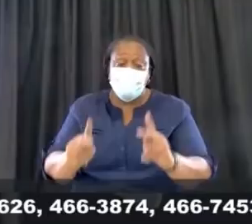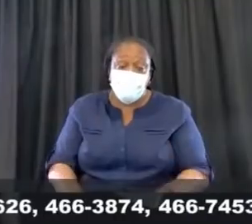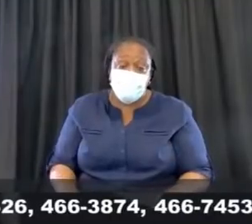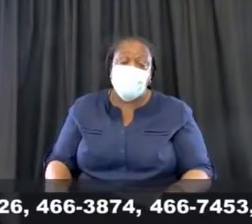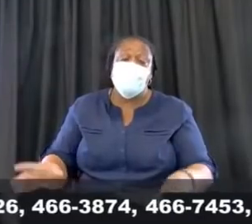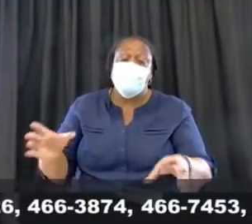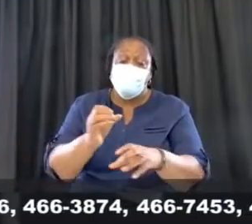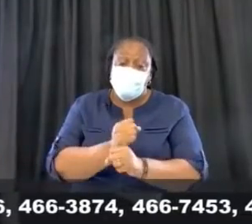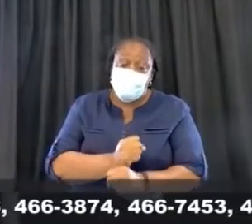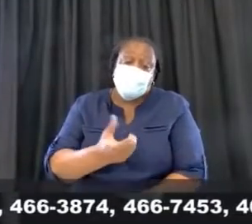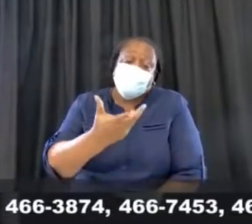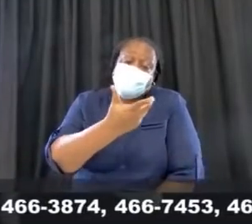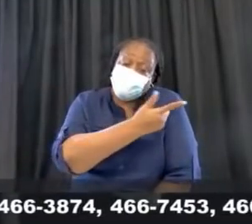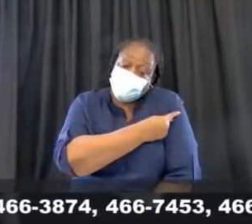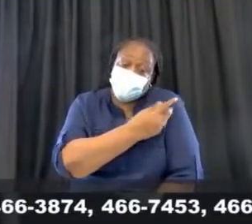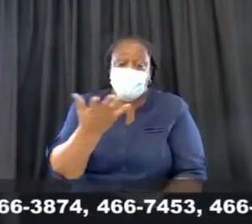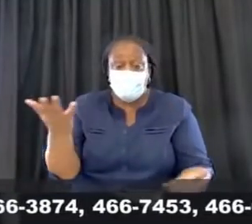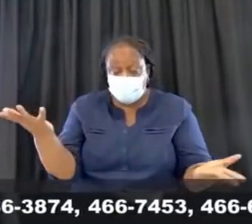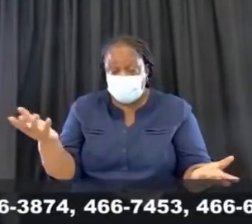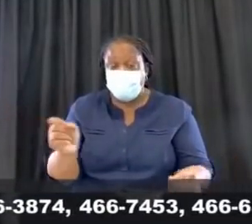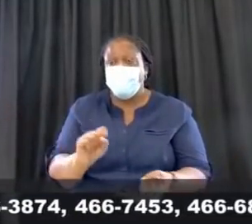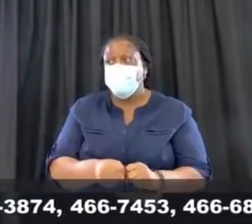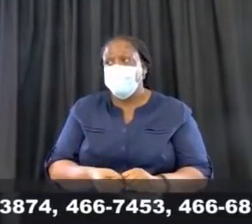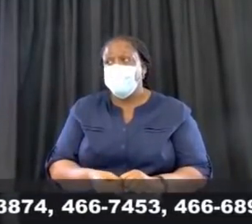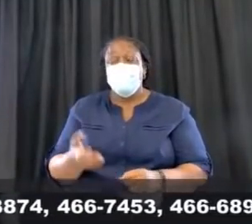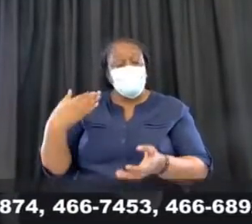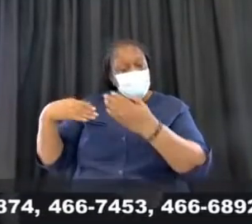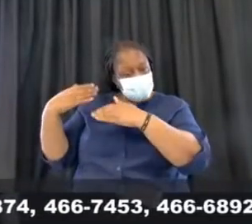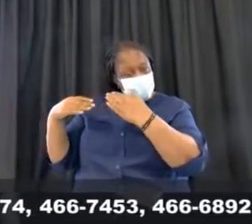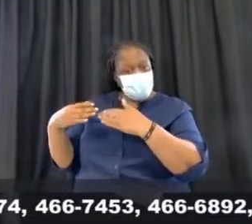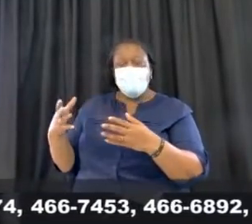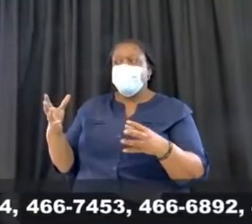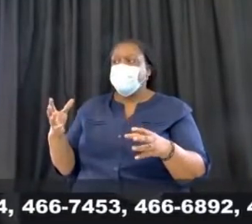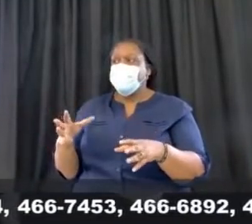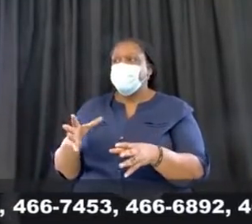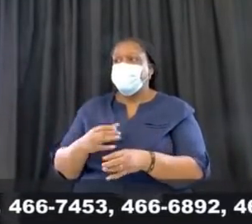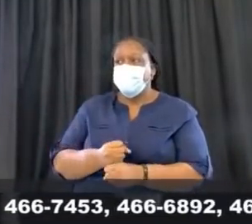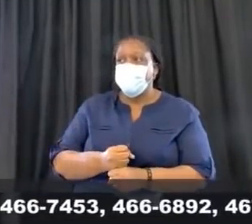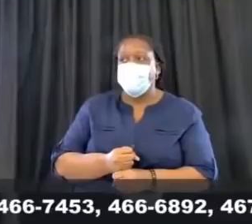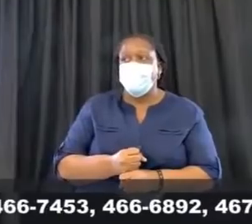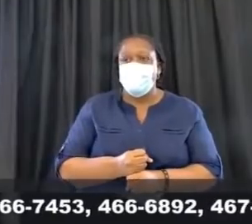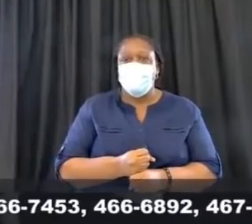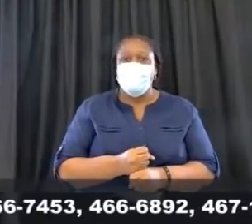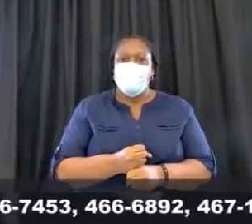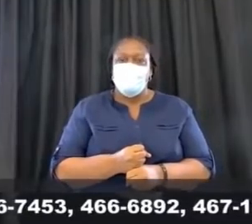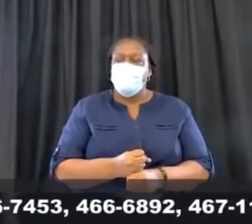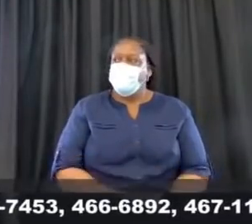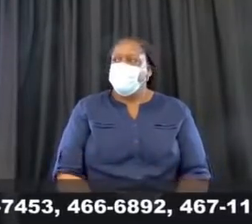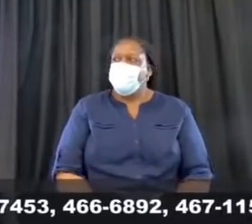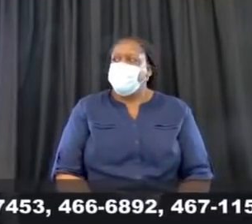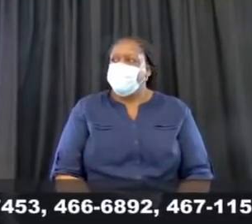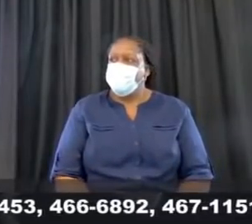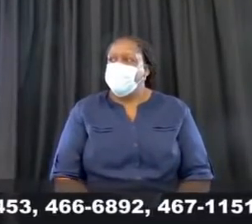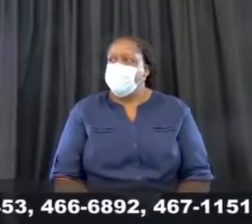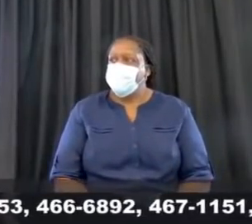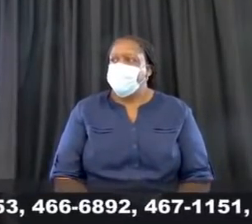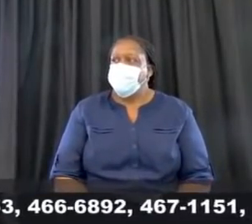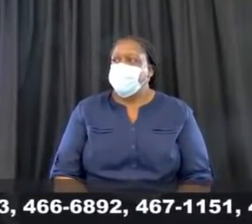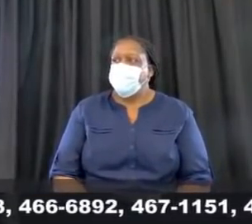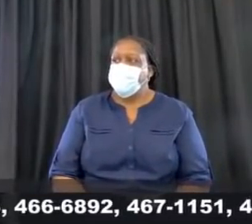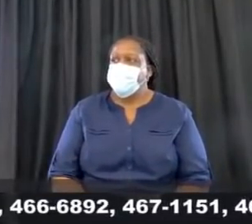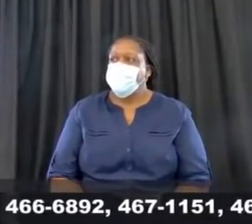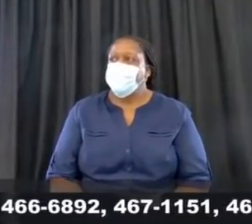together. Previously, we would have had the information for you, for example, on the vaccination status at a briefing like this. But while the CMO